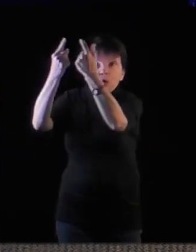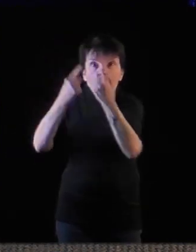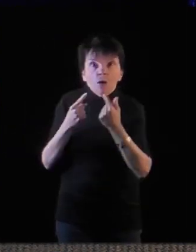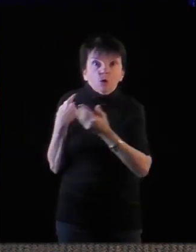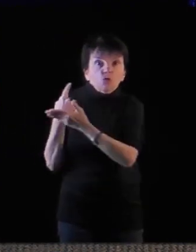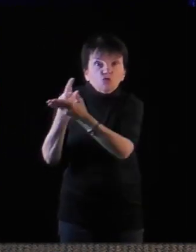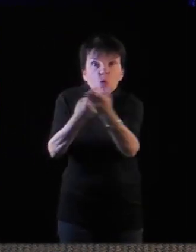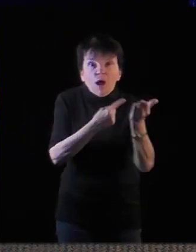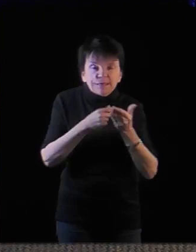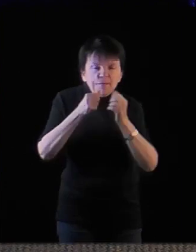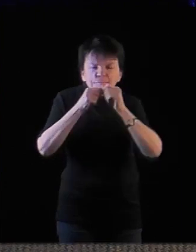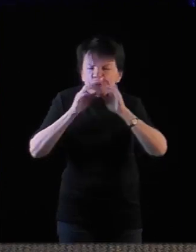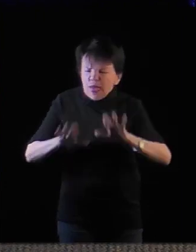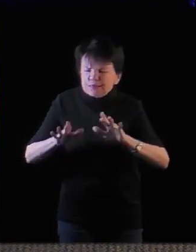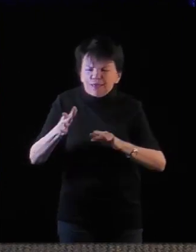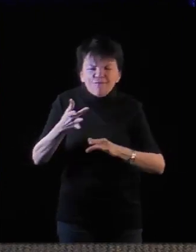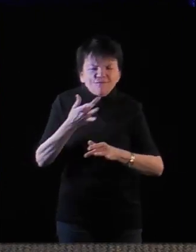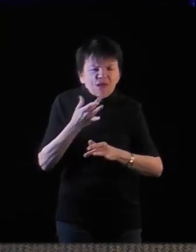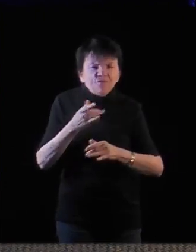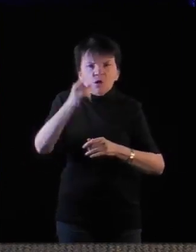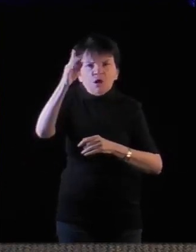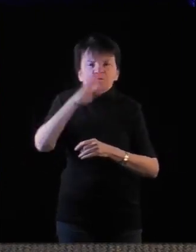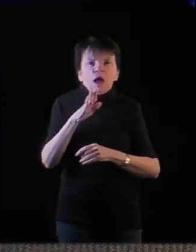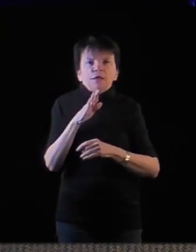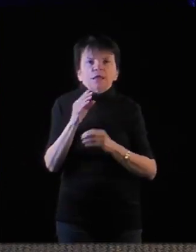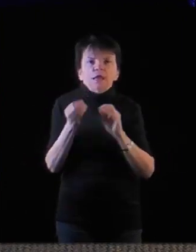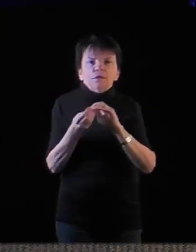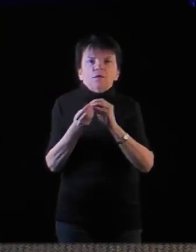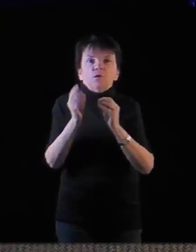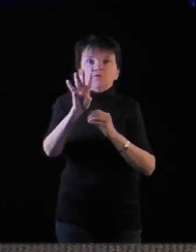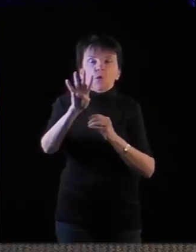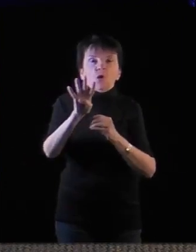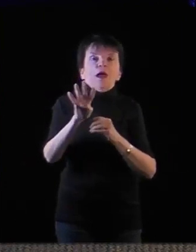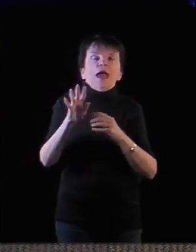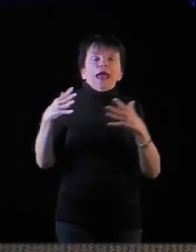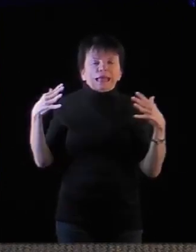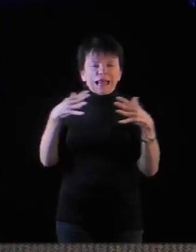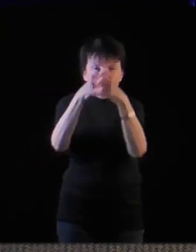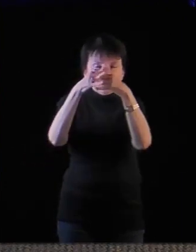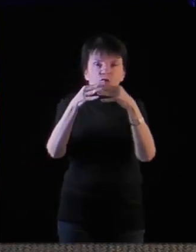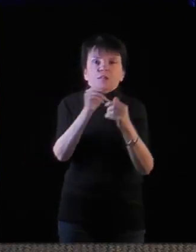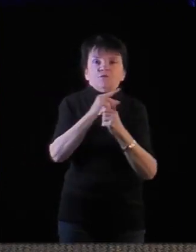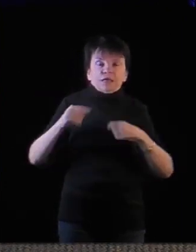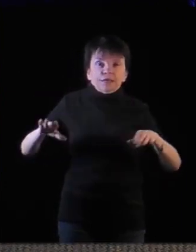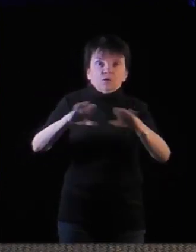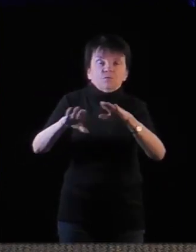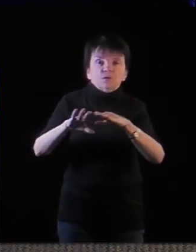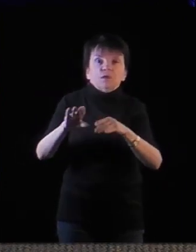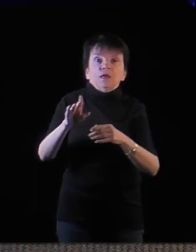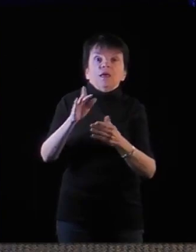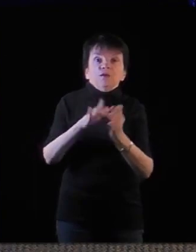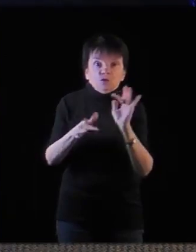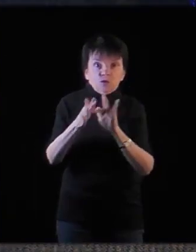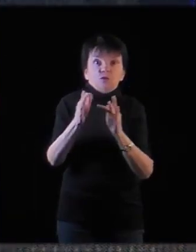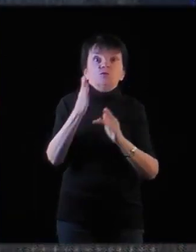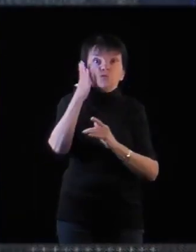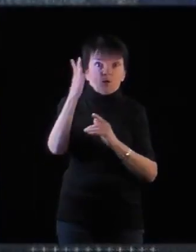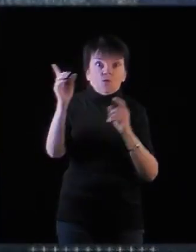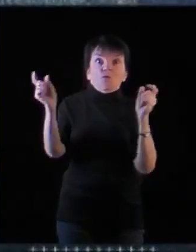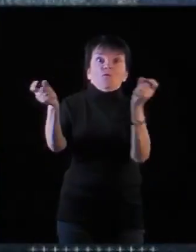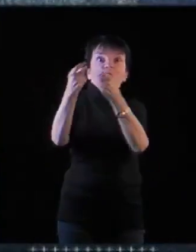that will come our way. Fourth, that there will be a clash of kingdoms and Jesus will win. And